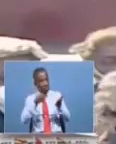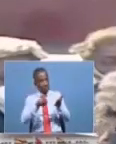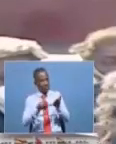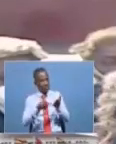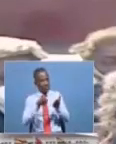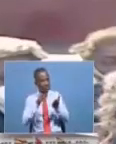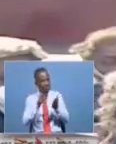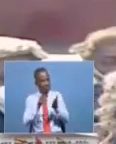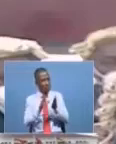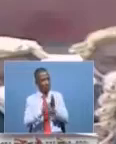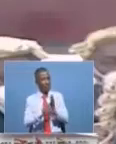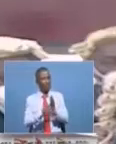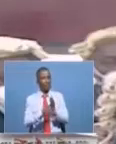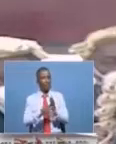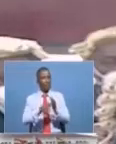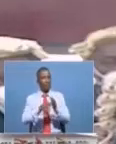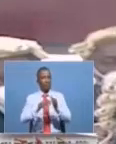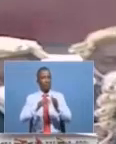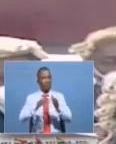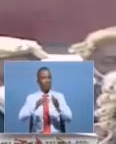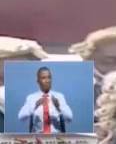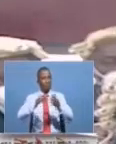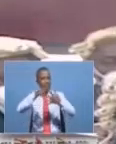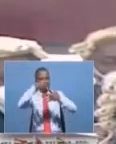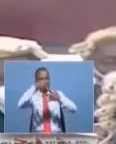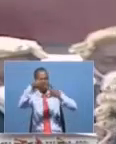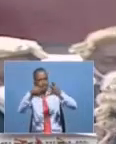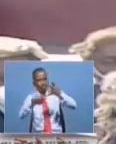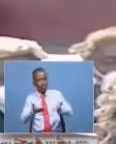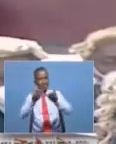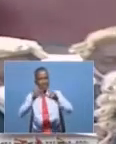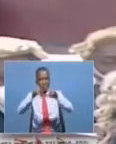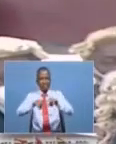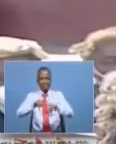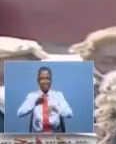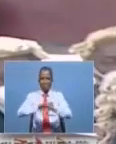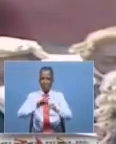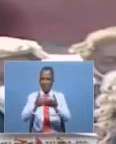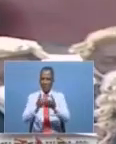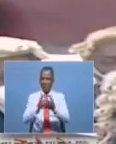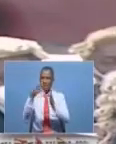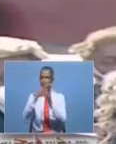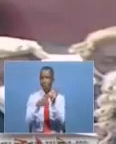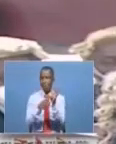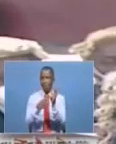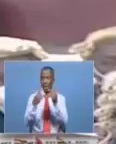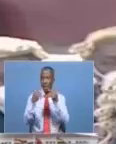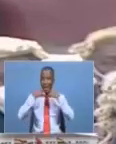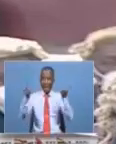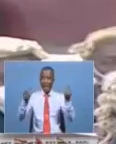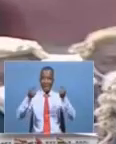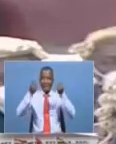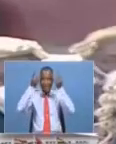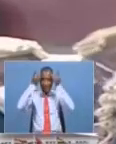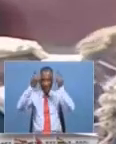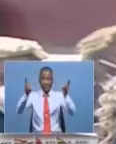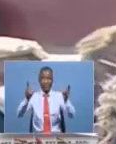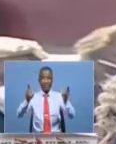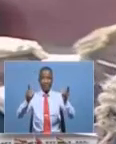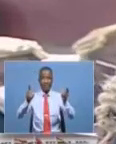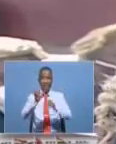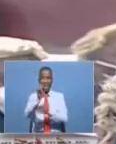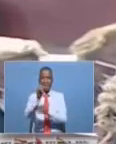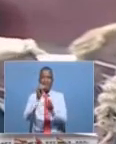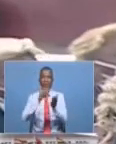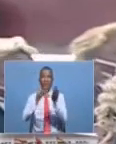in the analysis being made regarding the ruling of 11th February